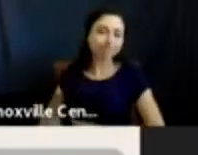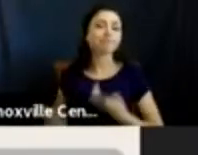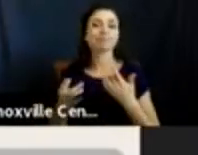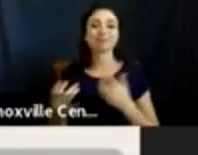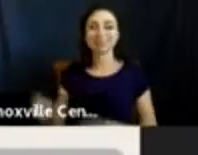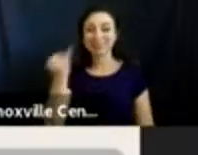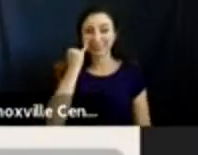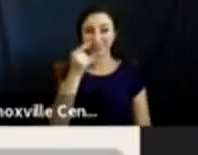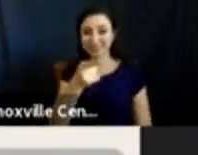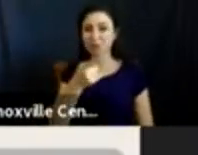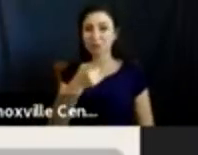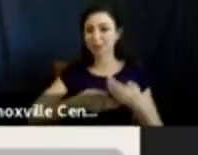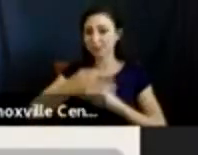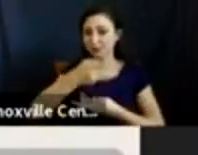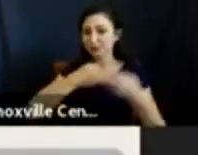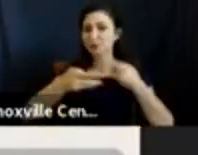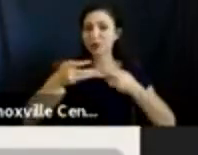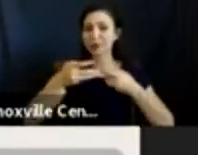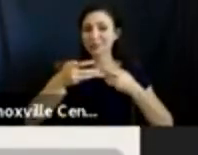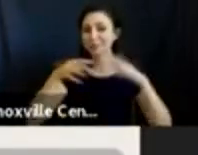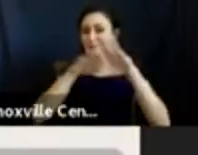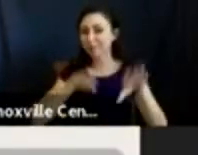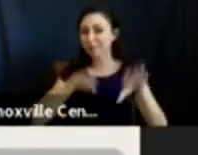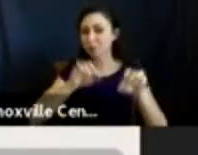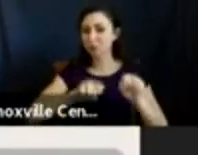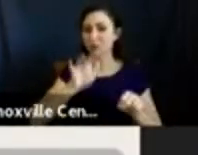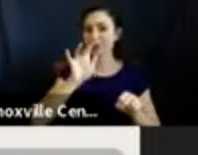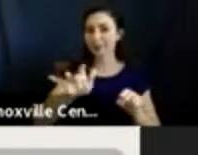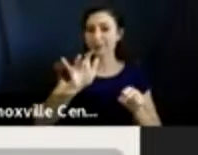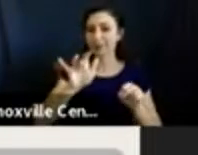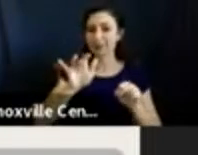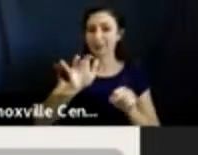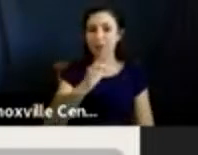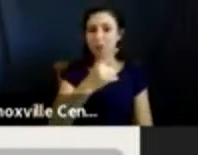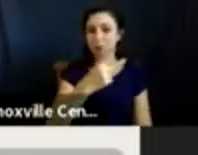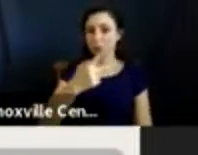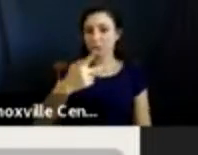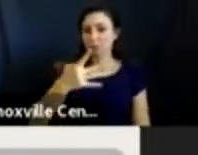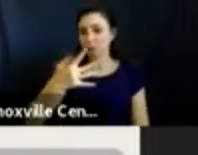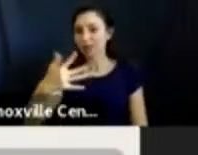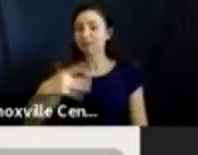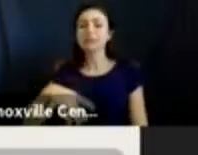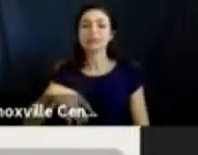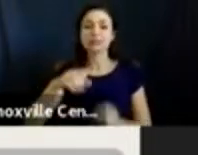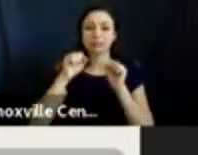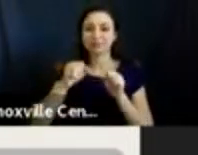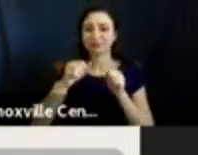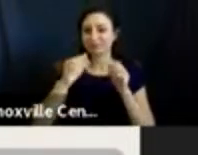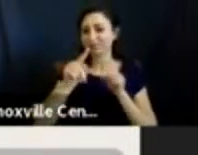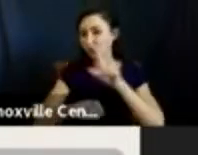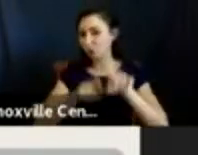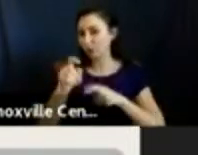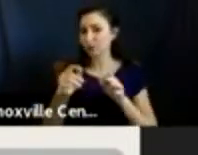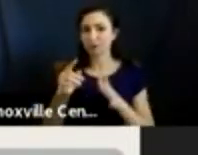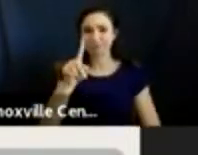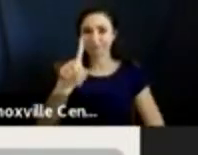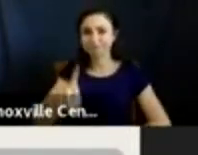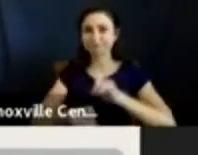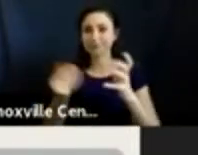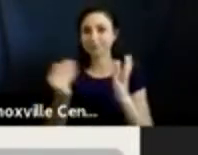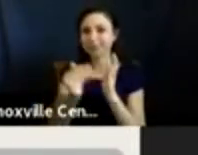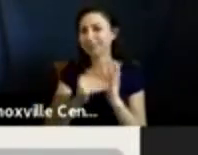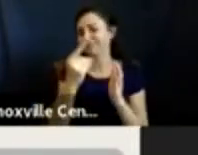interactive platform, you could actually click over the 3 waves, so wave 4, wave 5, and wave 6, where this question has been asked, but here it's just a static